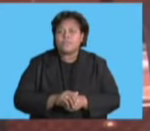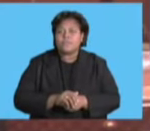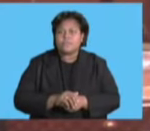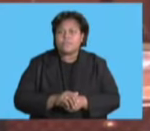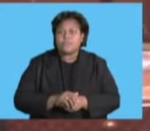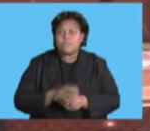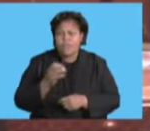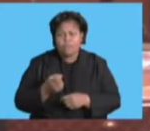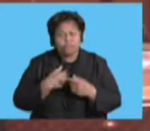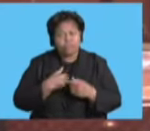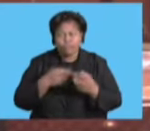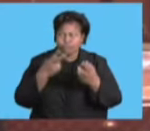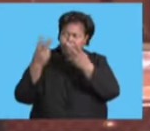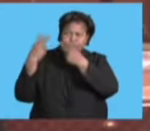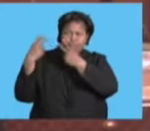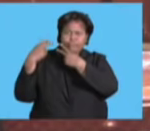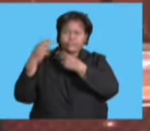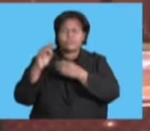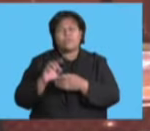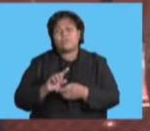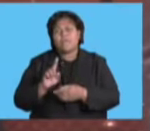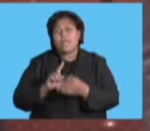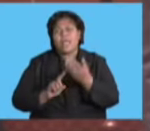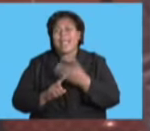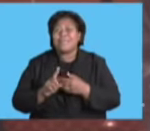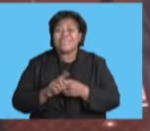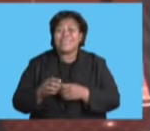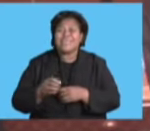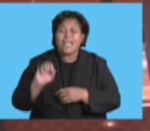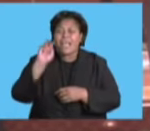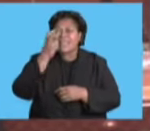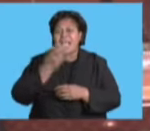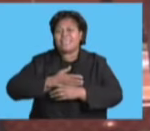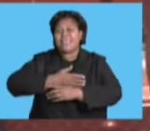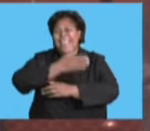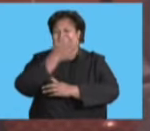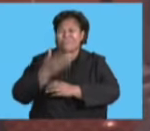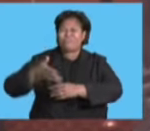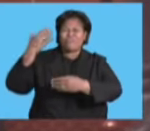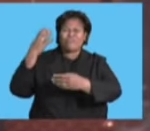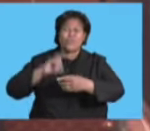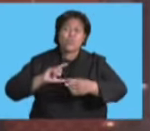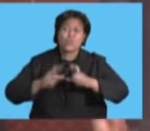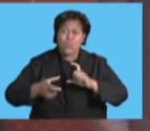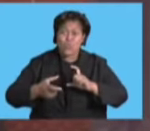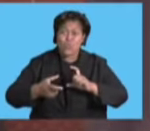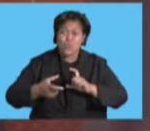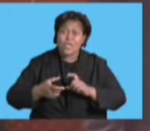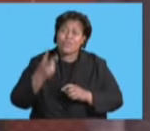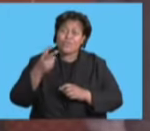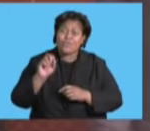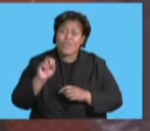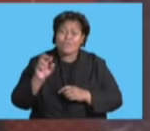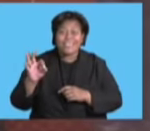back to that dark day in our democracy on Friday, 9th August 2019, and perhaps the decisions